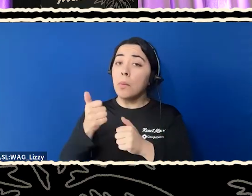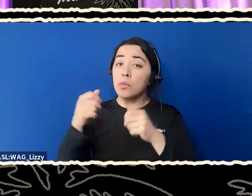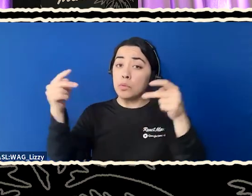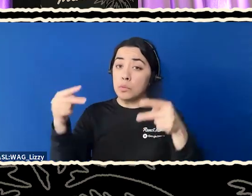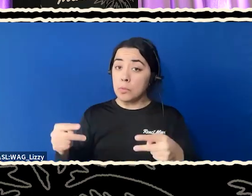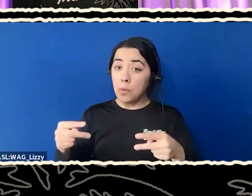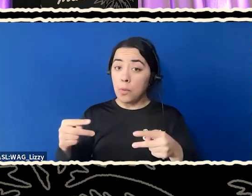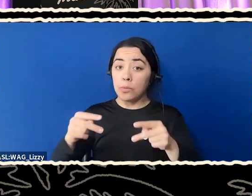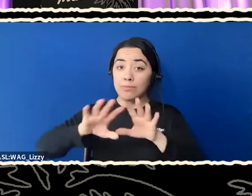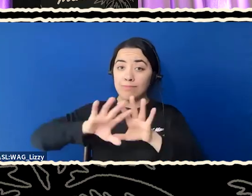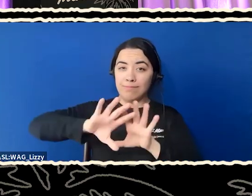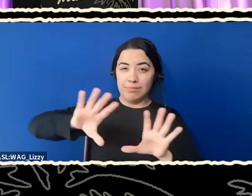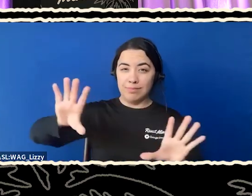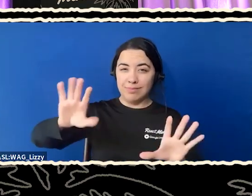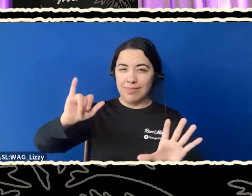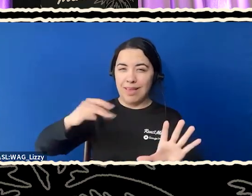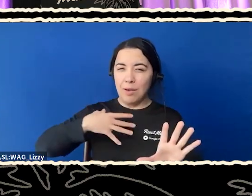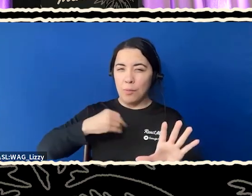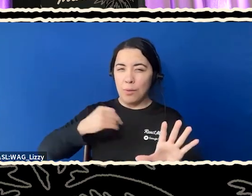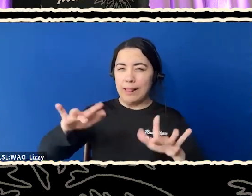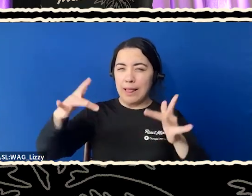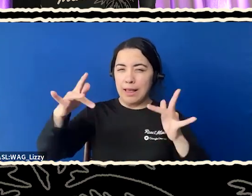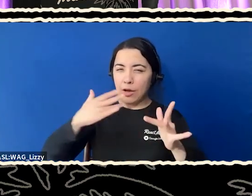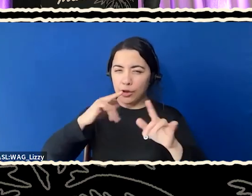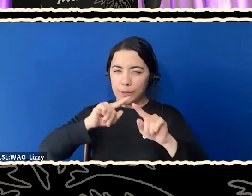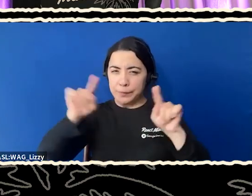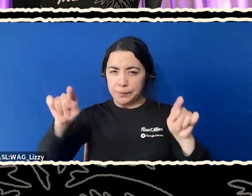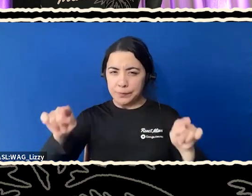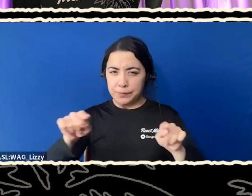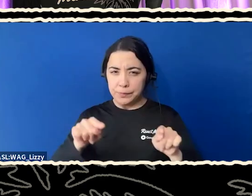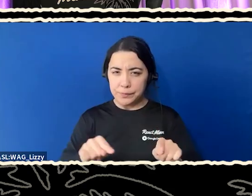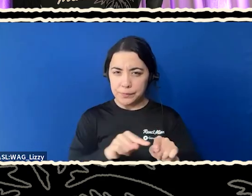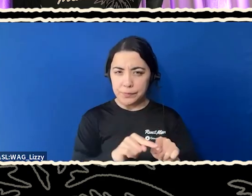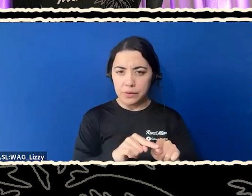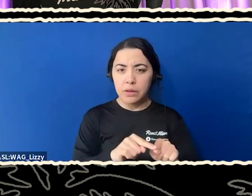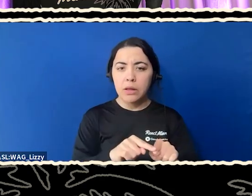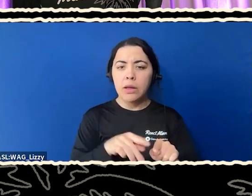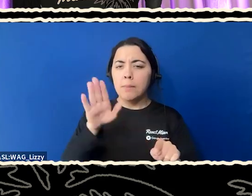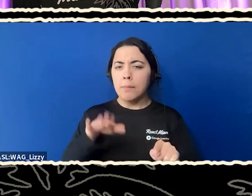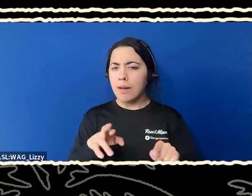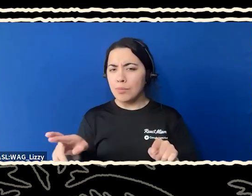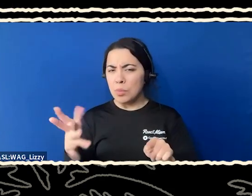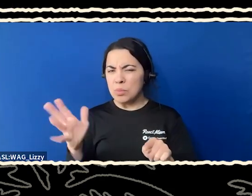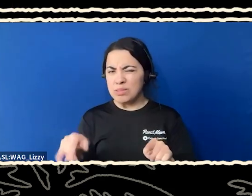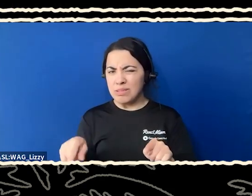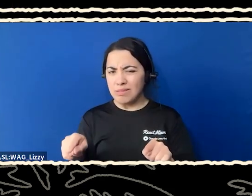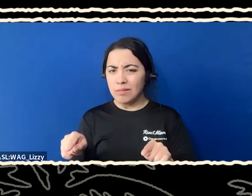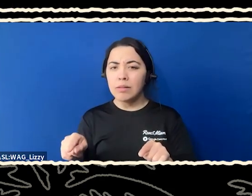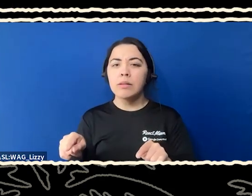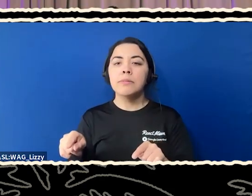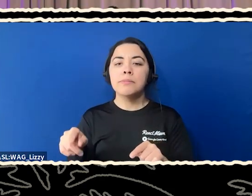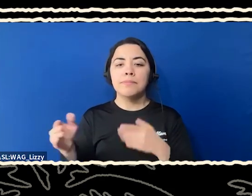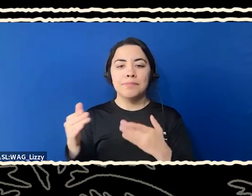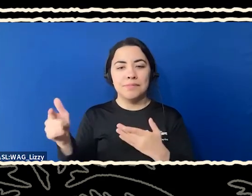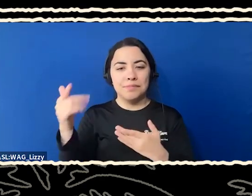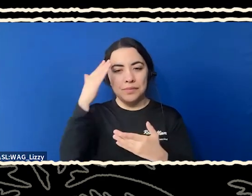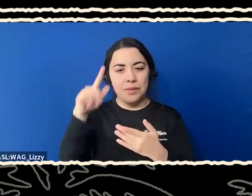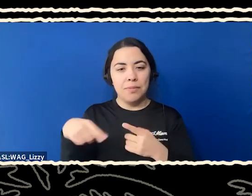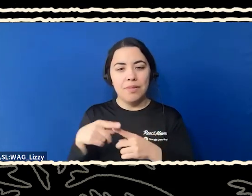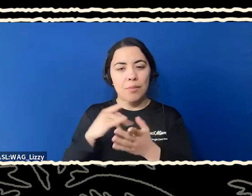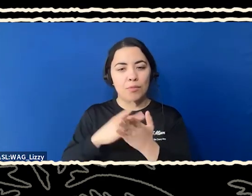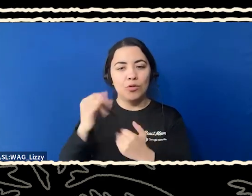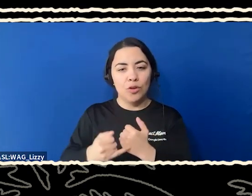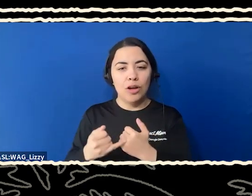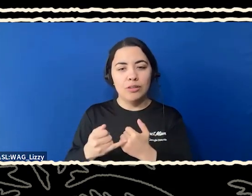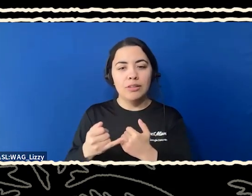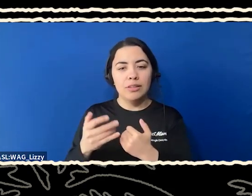this highlighted area. But what's that area in the bottom right? So maybe you heard of this project getting doomed to run completely within the TypeScript type system. Thank you.